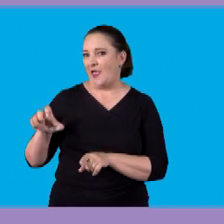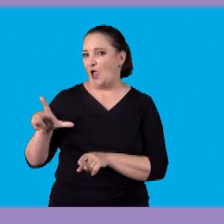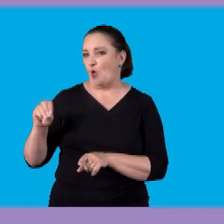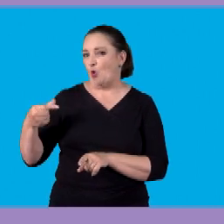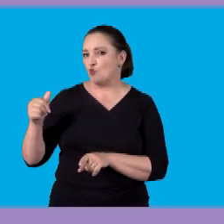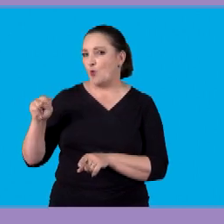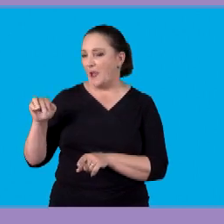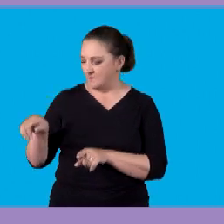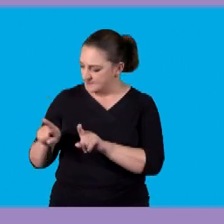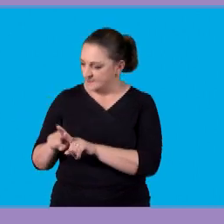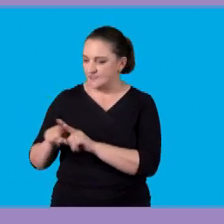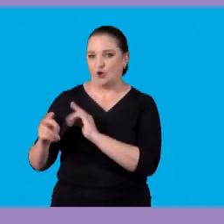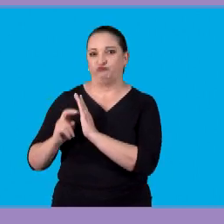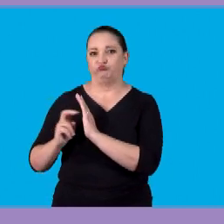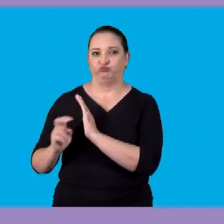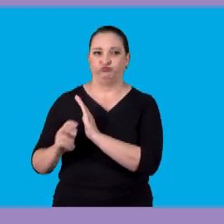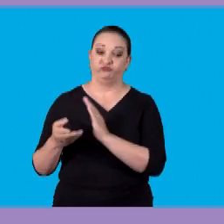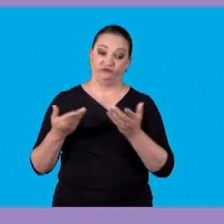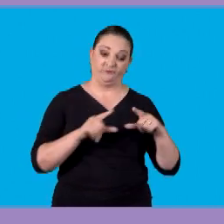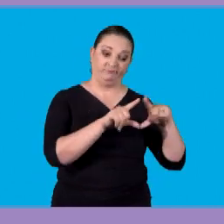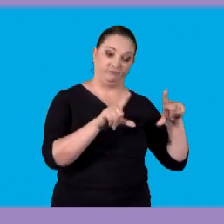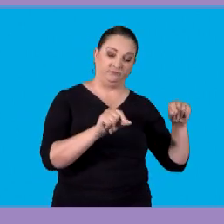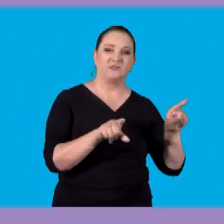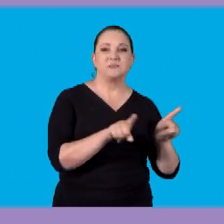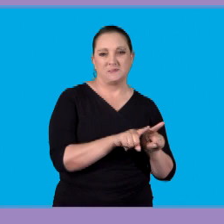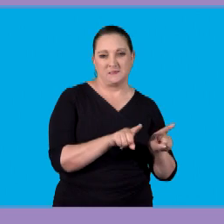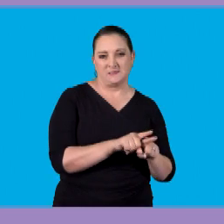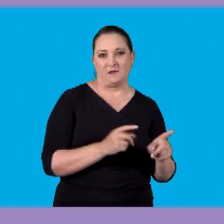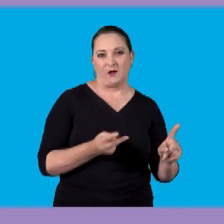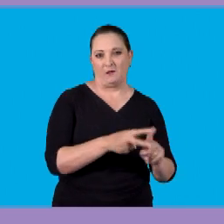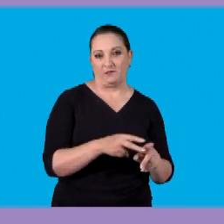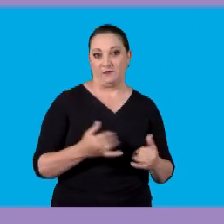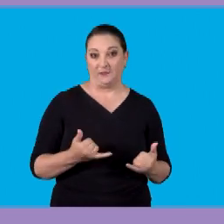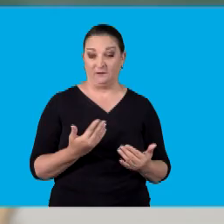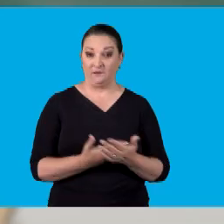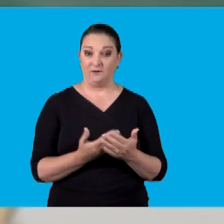for a parallelogram also apply for a rectangle as